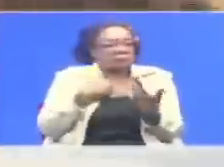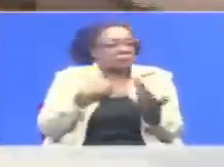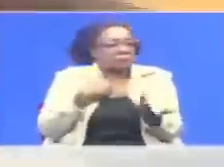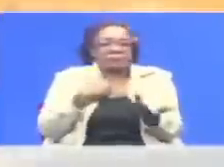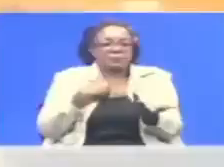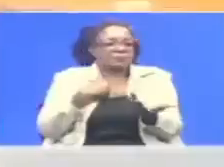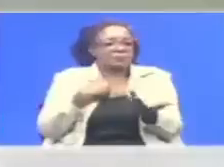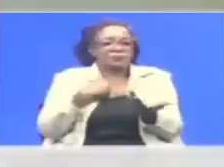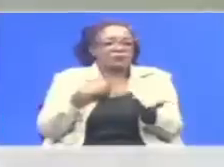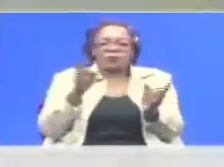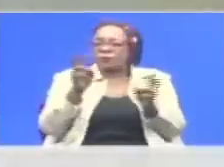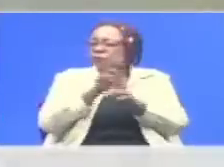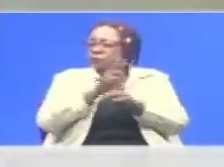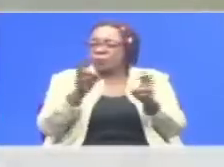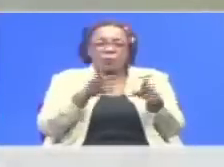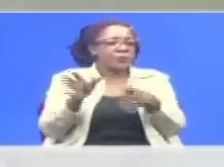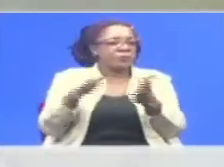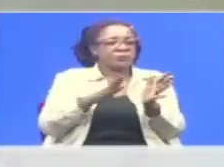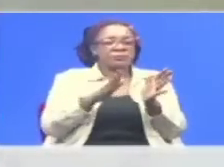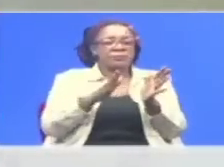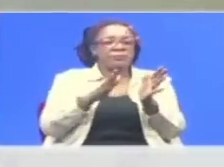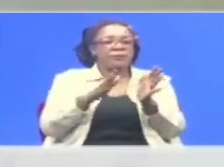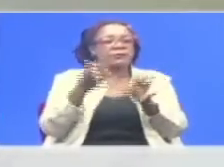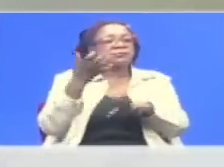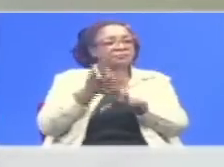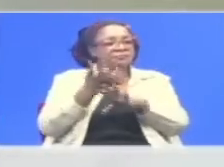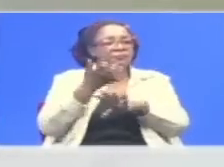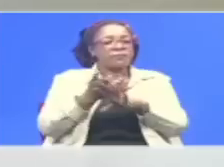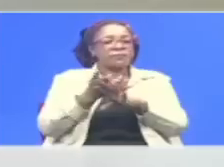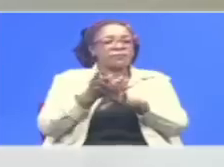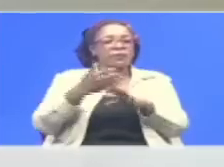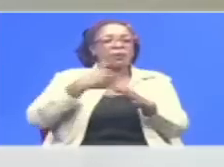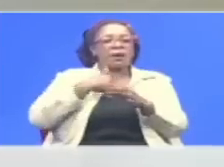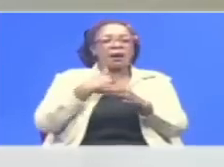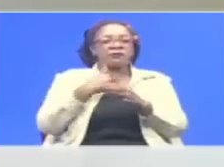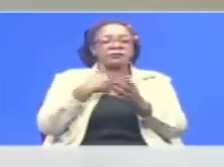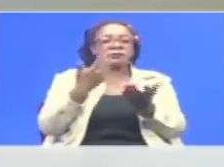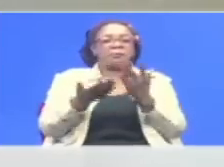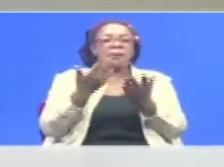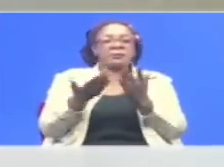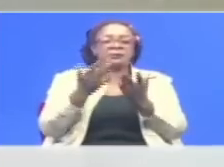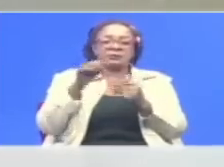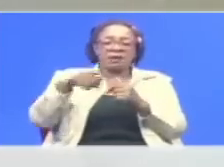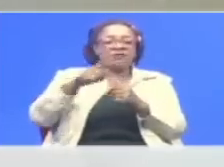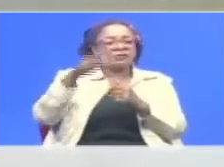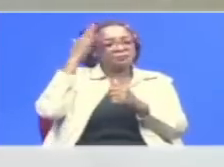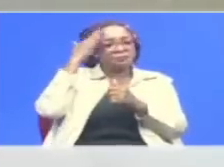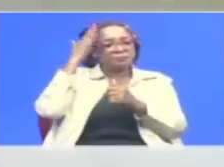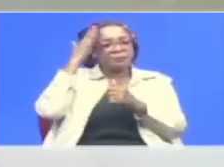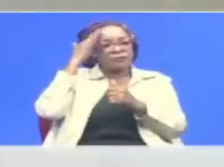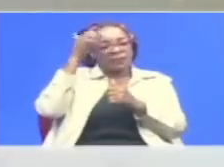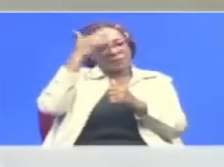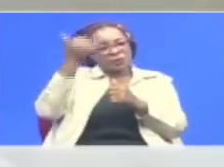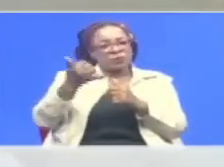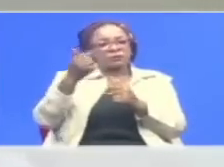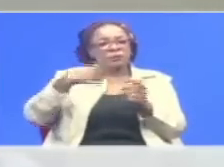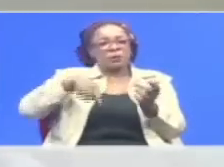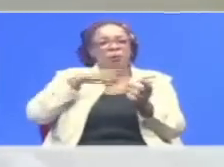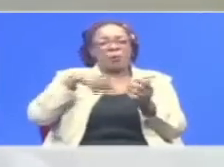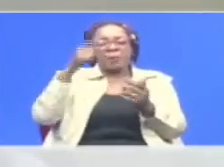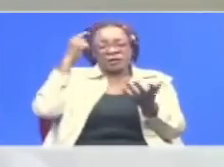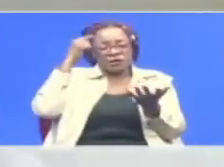atakutafuta njia. Ilikuwa vigumu sana kustahimili kwa masiku fulani mpaka kuzoea. Maneno tuliona mtoto wetu